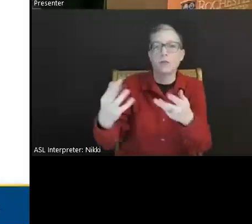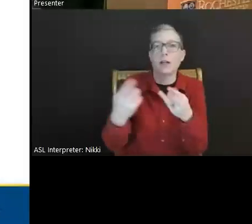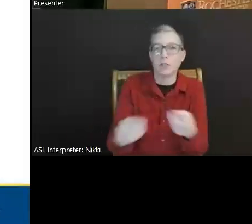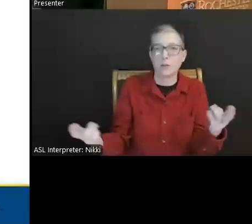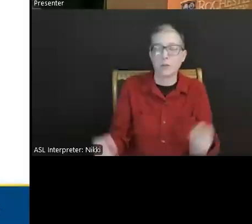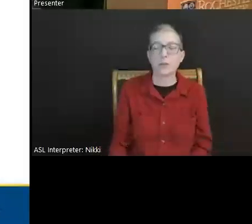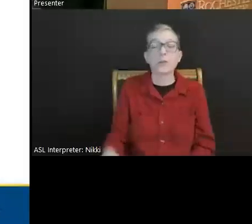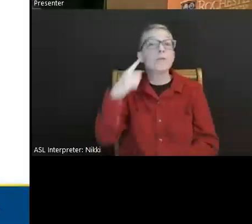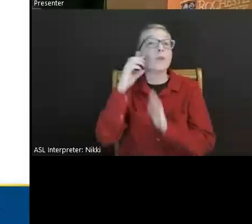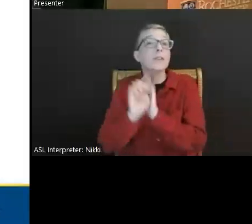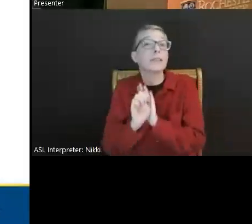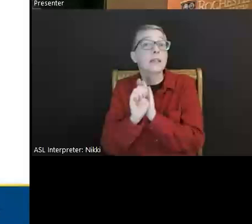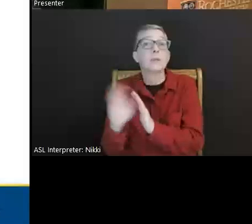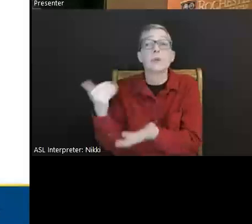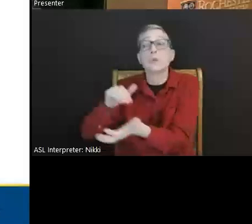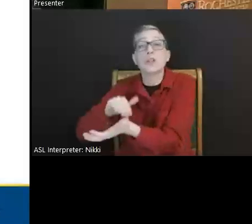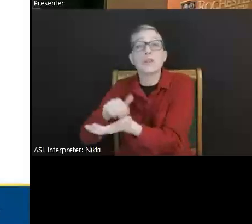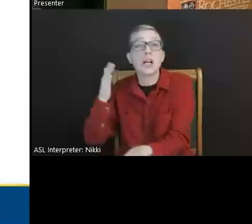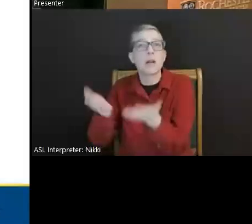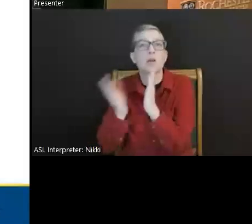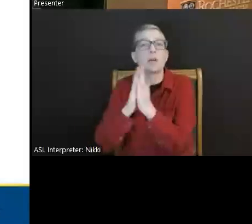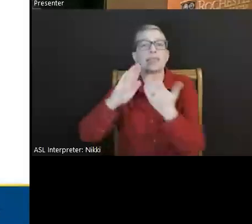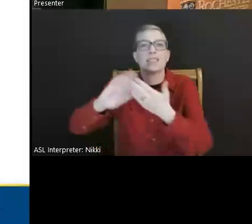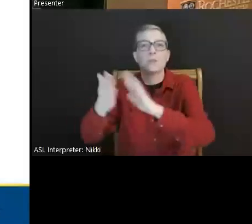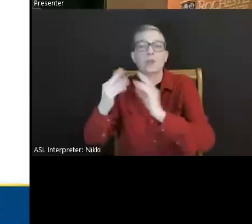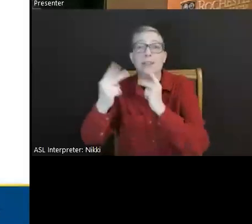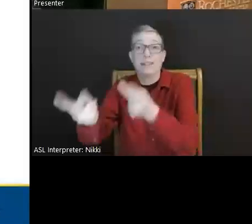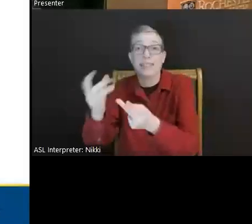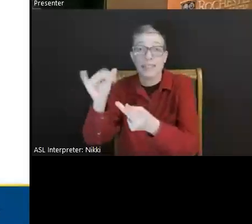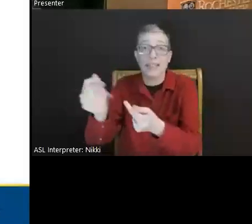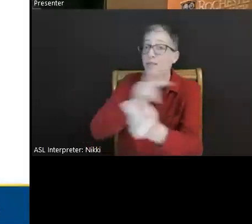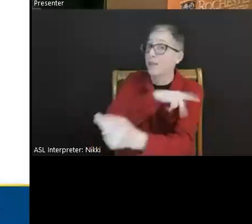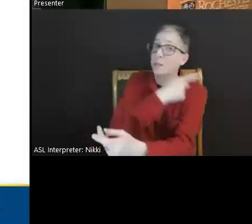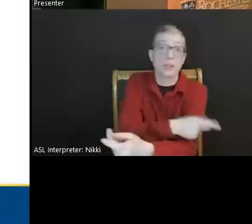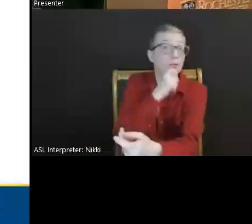a community visit for a patient who's not engaging, not responding